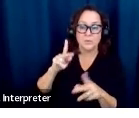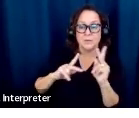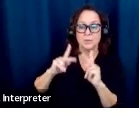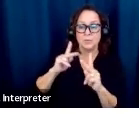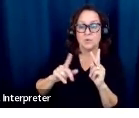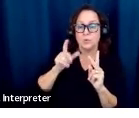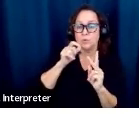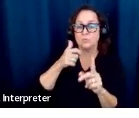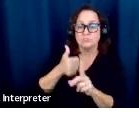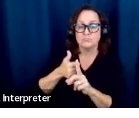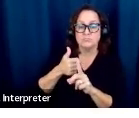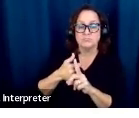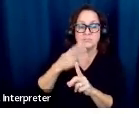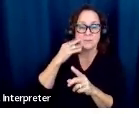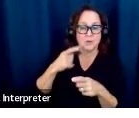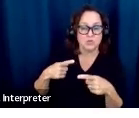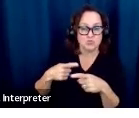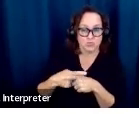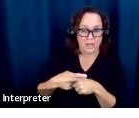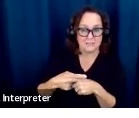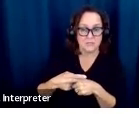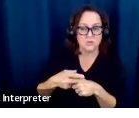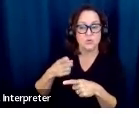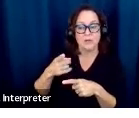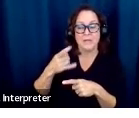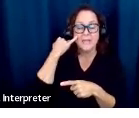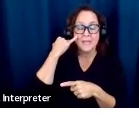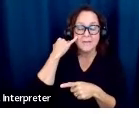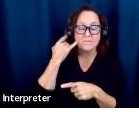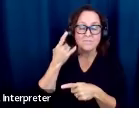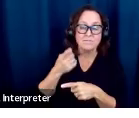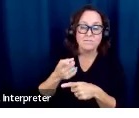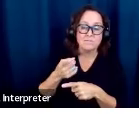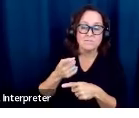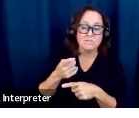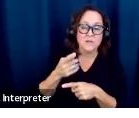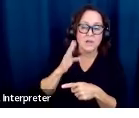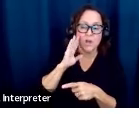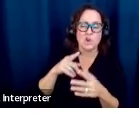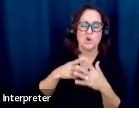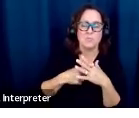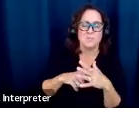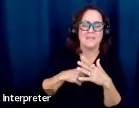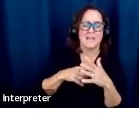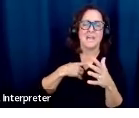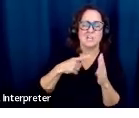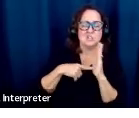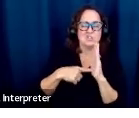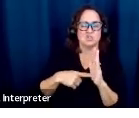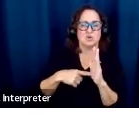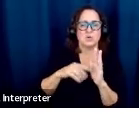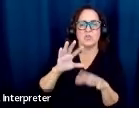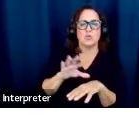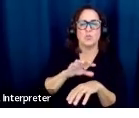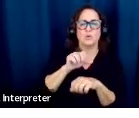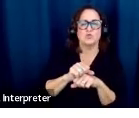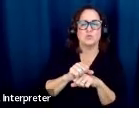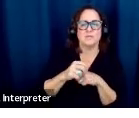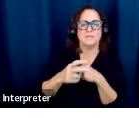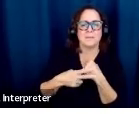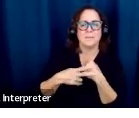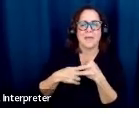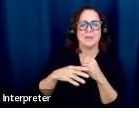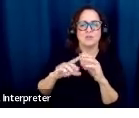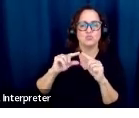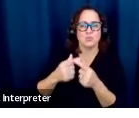individuals who are experiencing crisis. So if you are, I know at the beginning of this presentation, I showed you the reserve capacity groups for